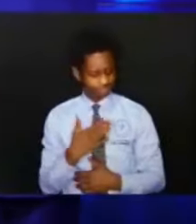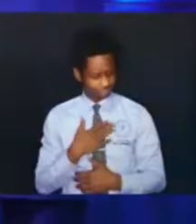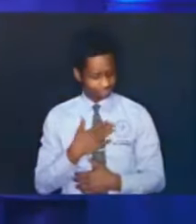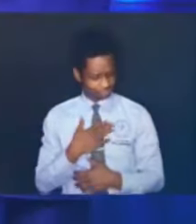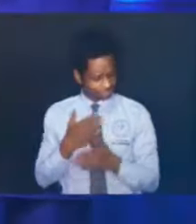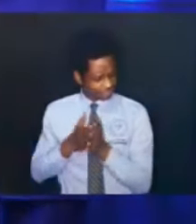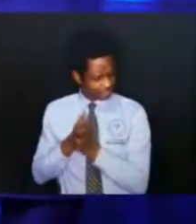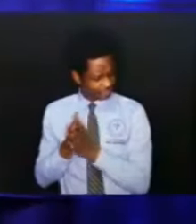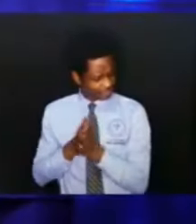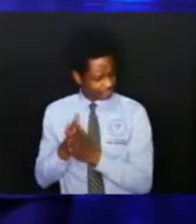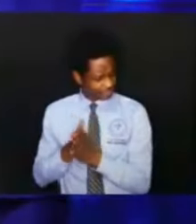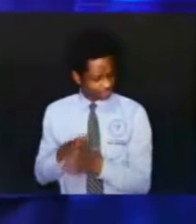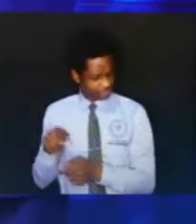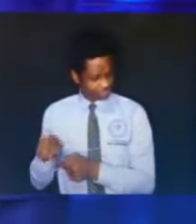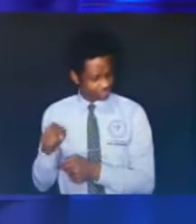the word first.